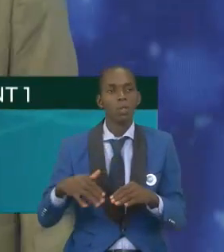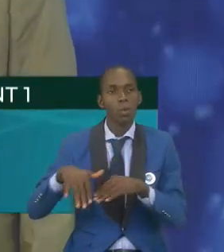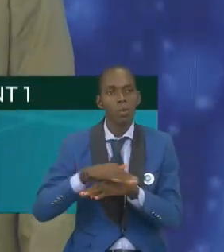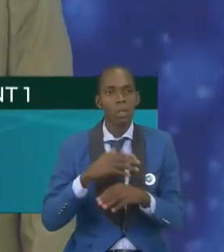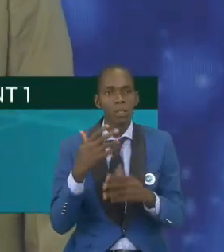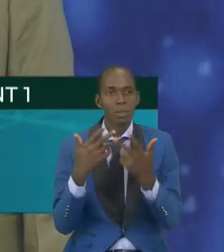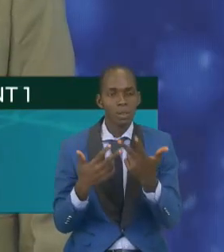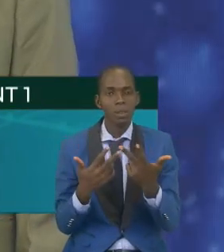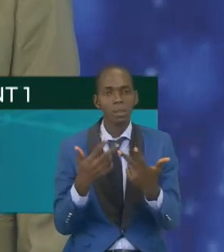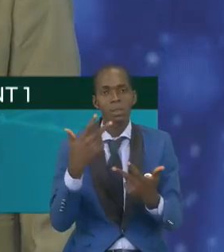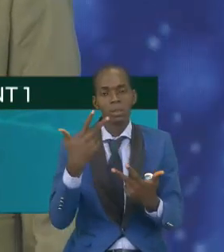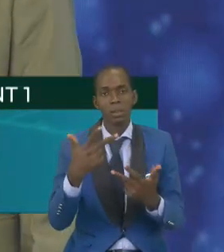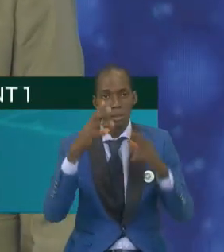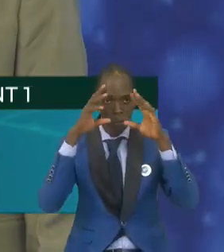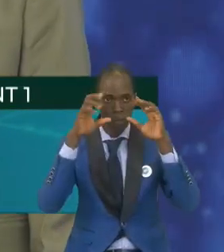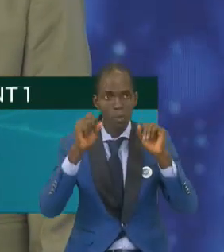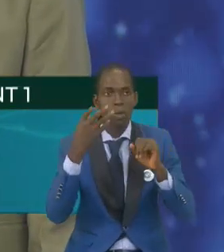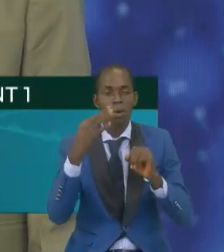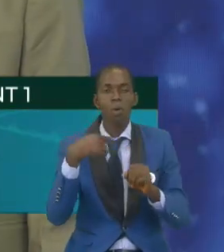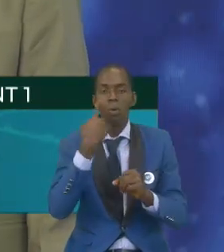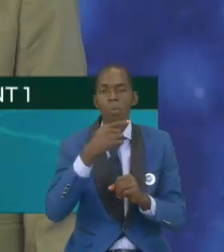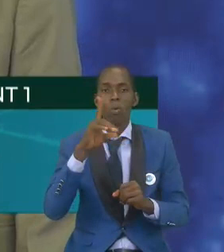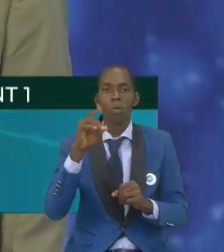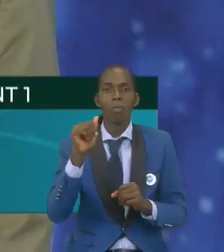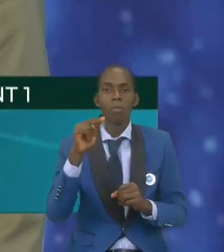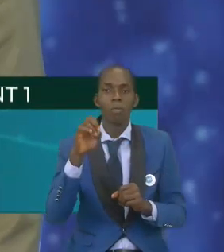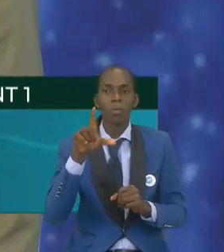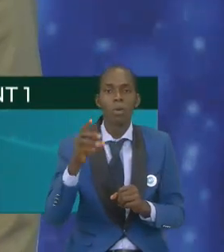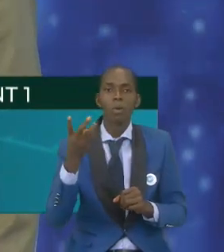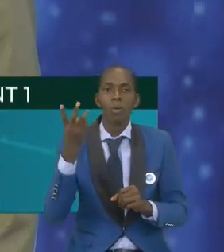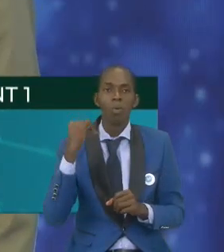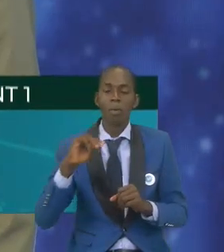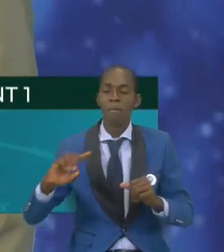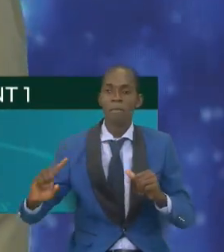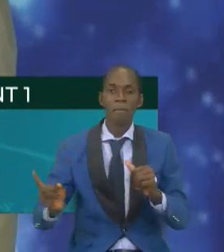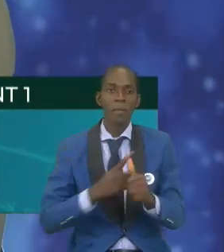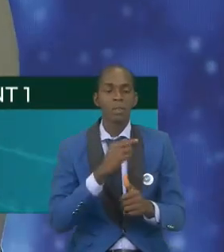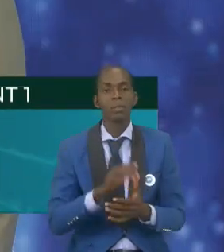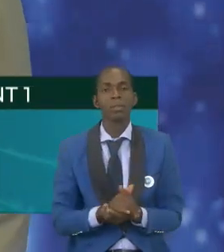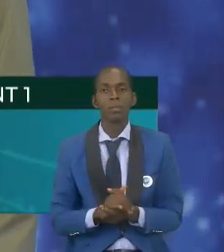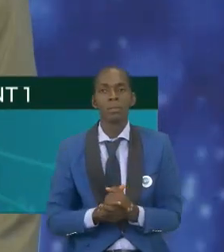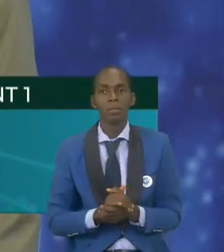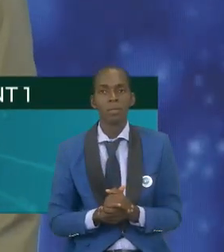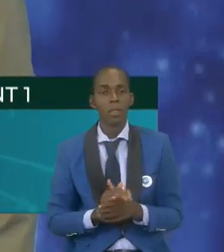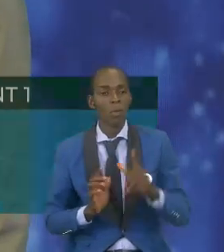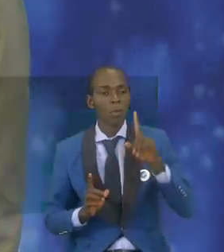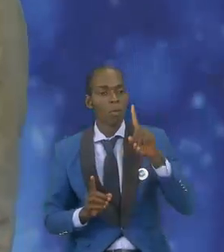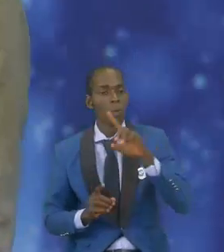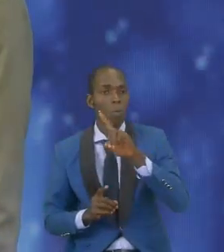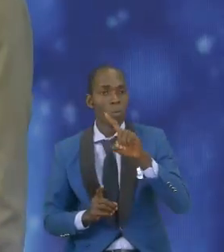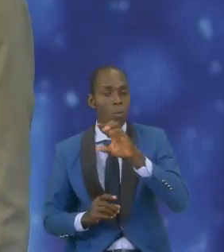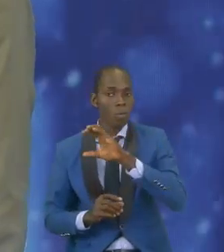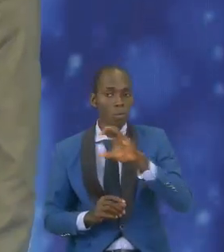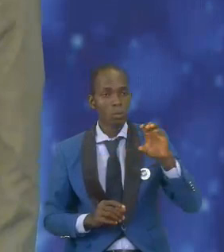presidents of whom Daniel was first. 120, and then you